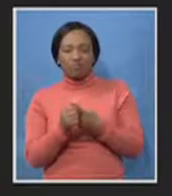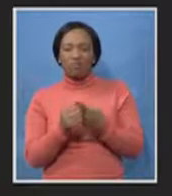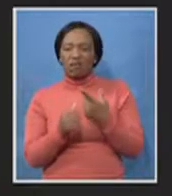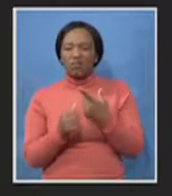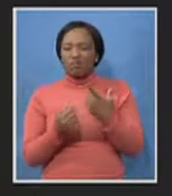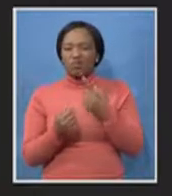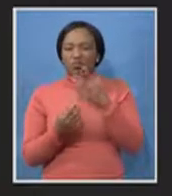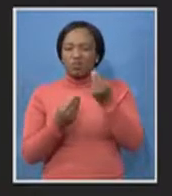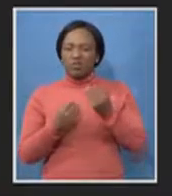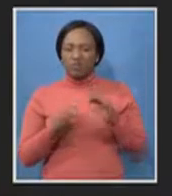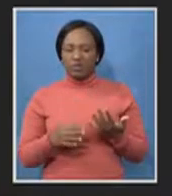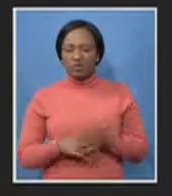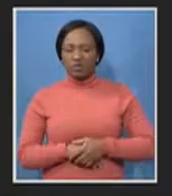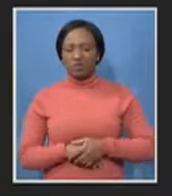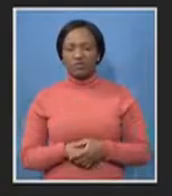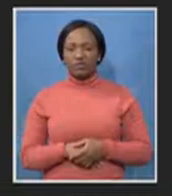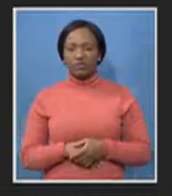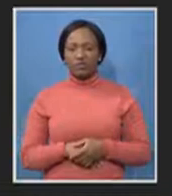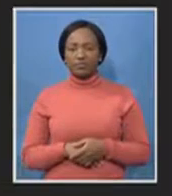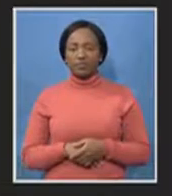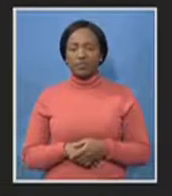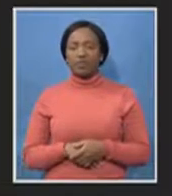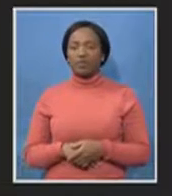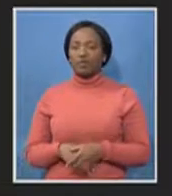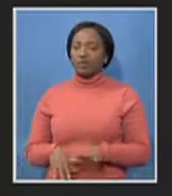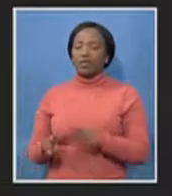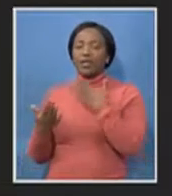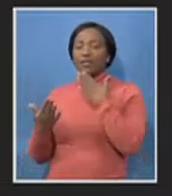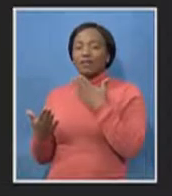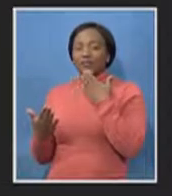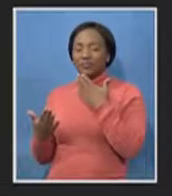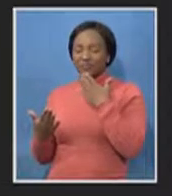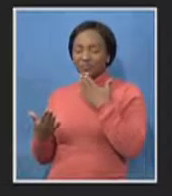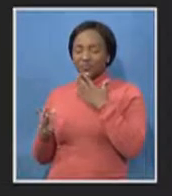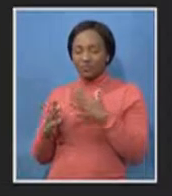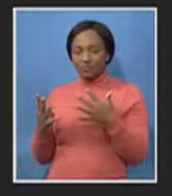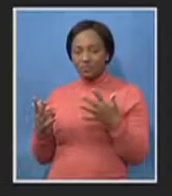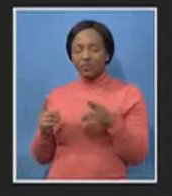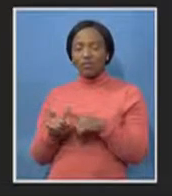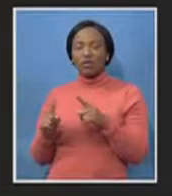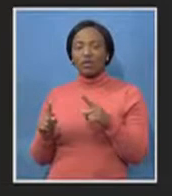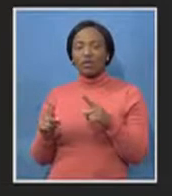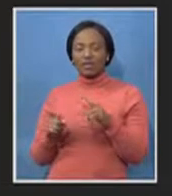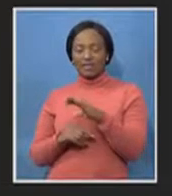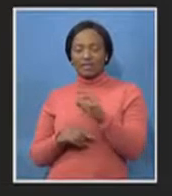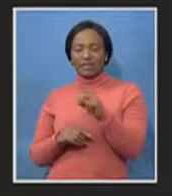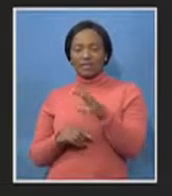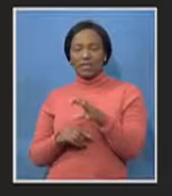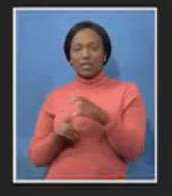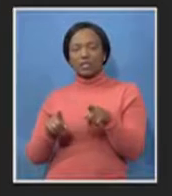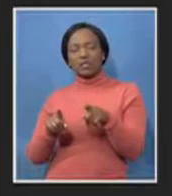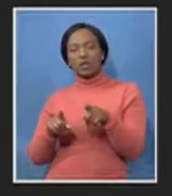mean, in terms of coordination, let me respond this way, as I've done before. I mean, Tanzania is an